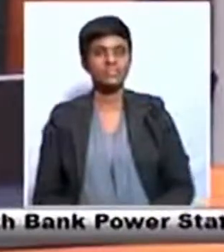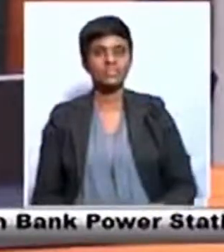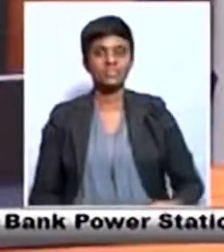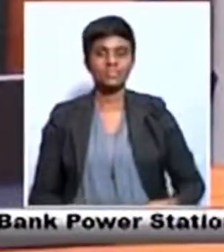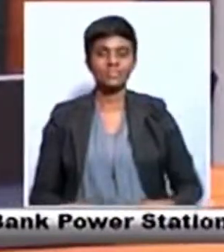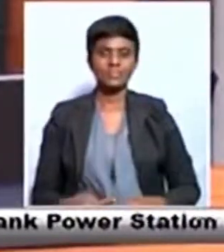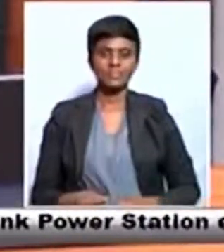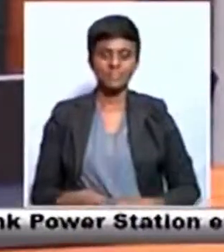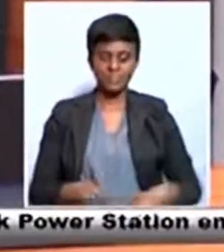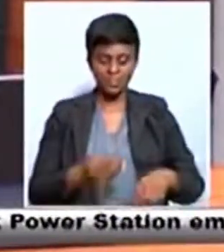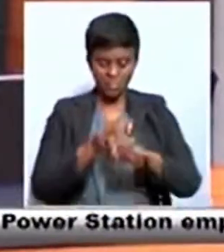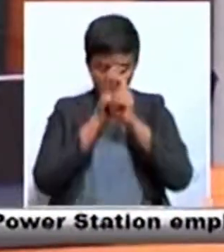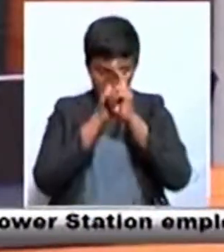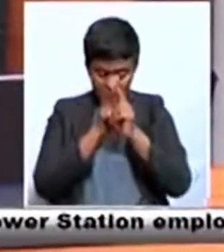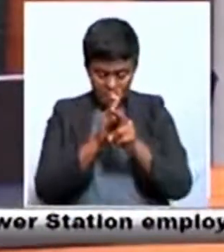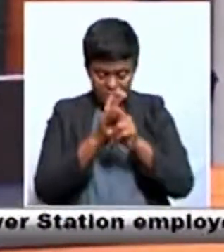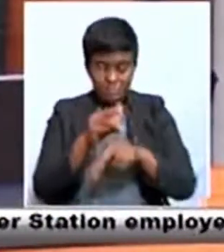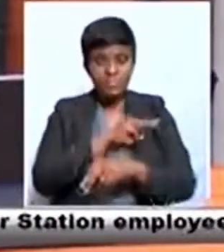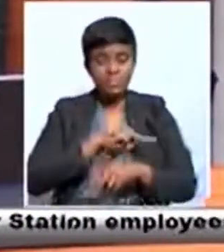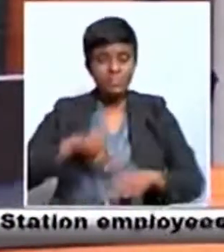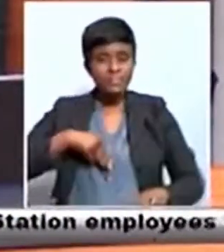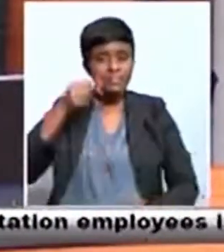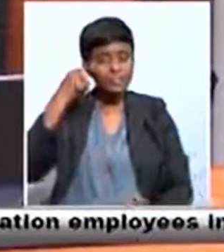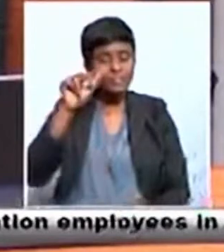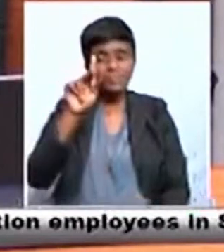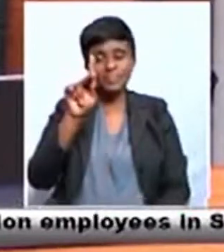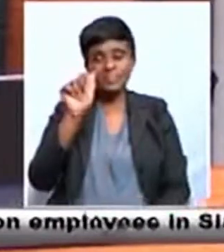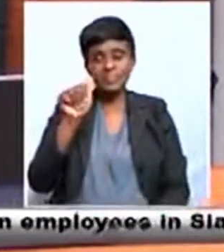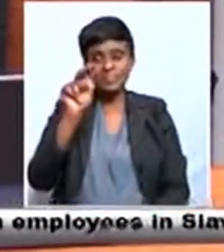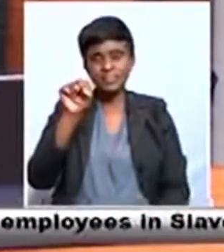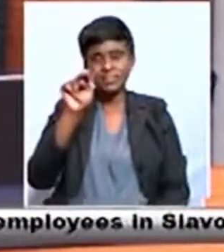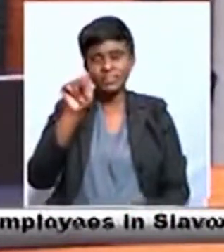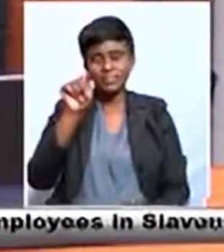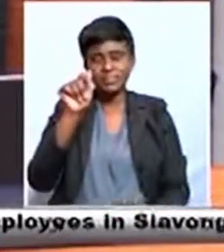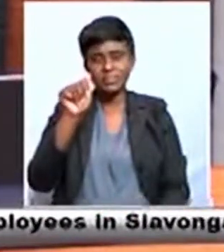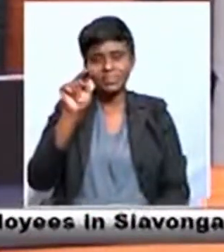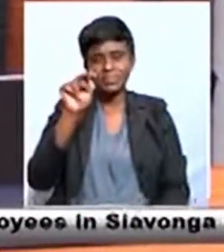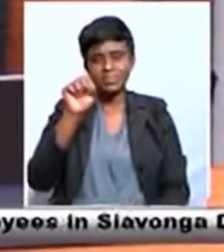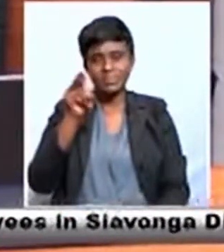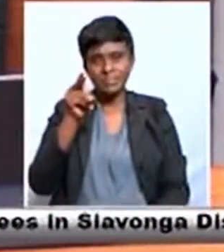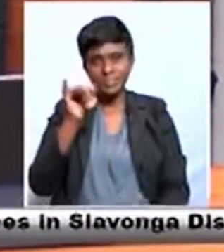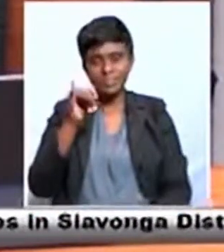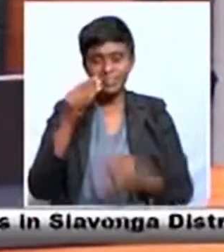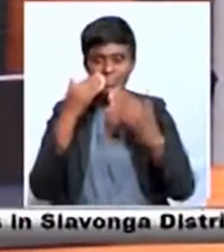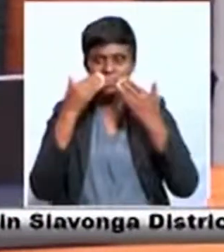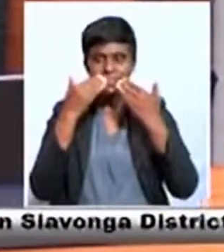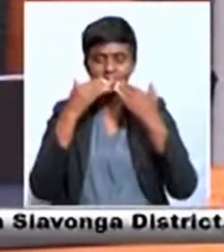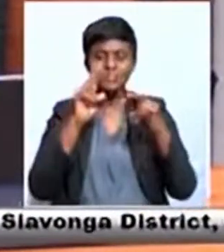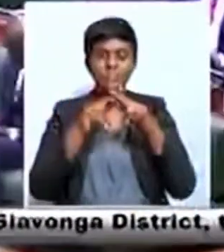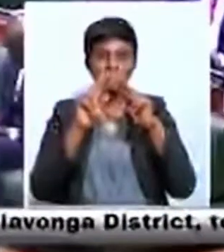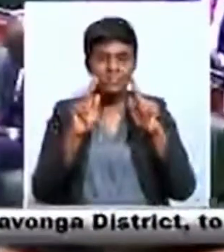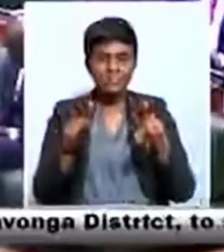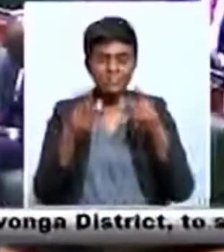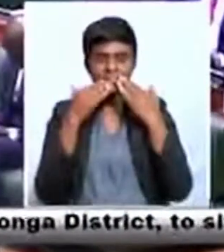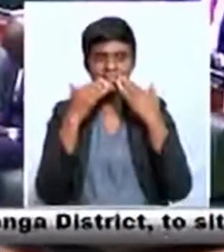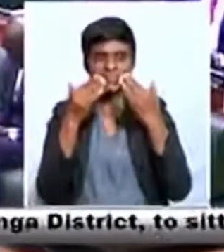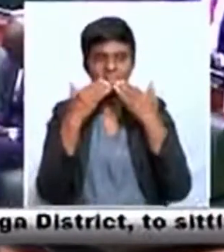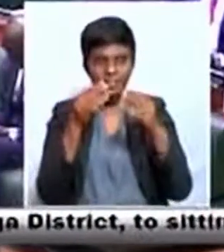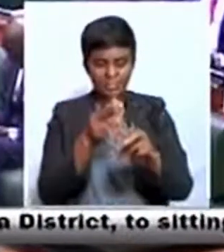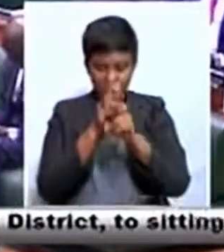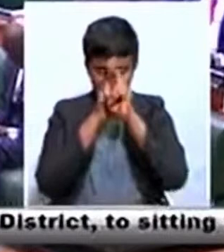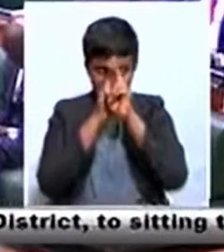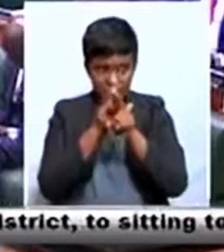The Honorable Member for Kantanshi. Thank you very much, Madam Speaker. And thank you, Honorable